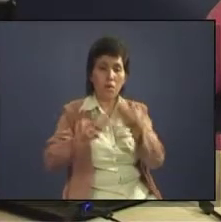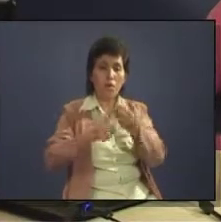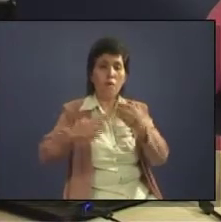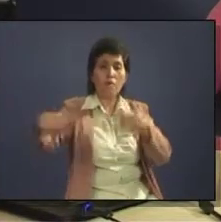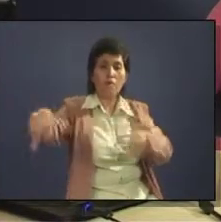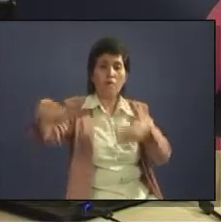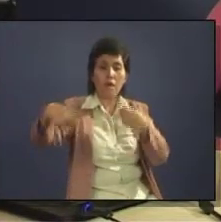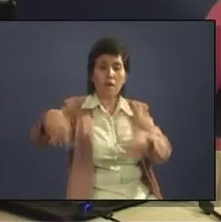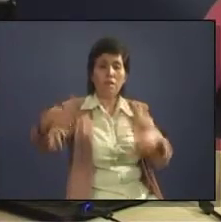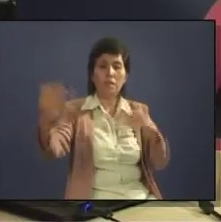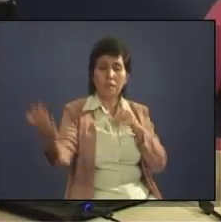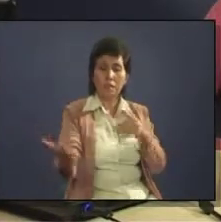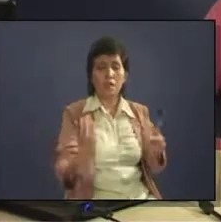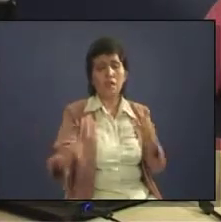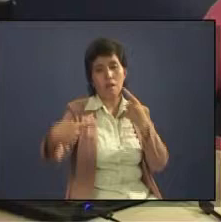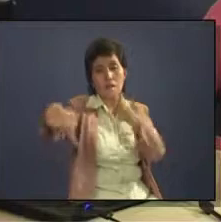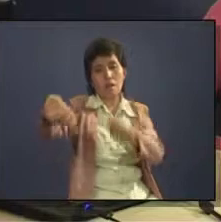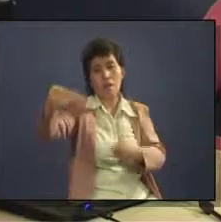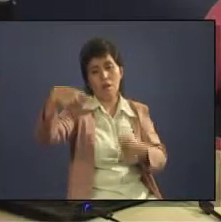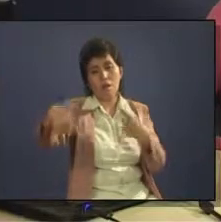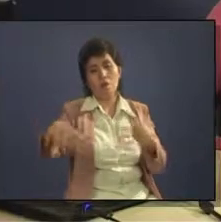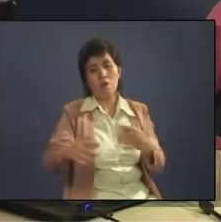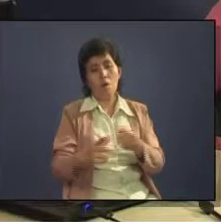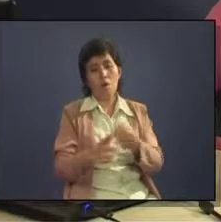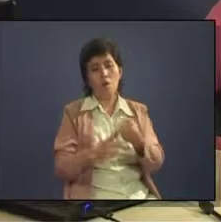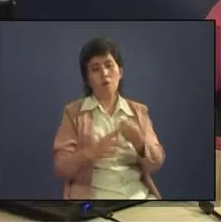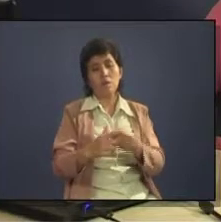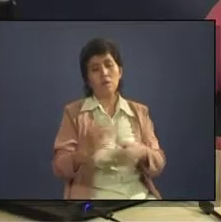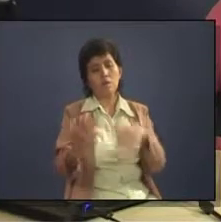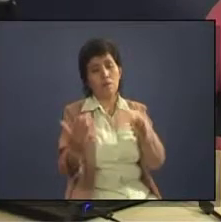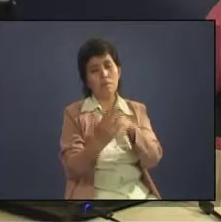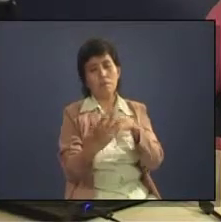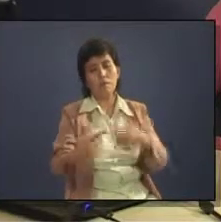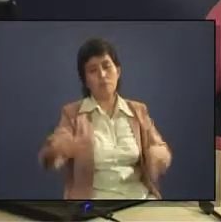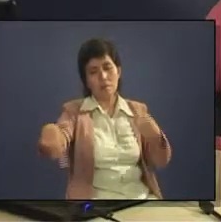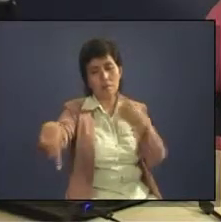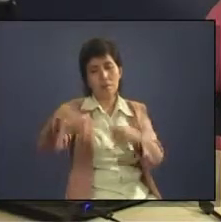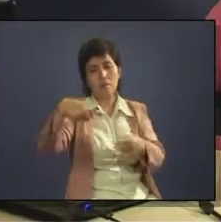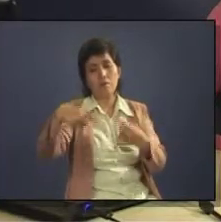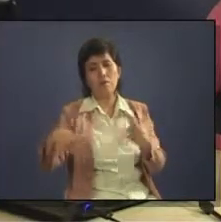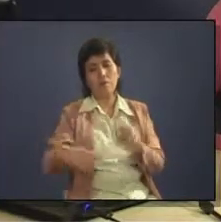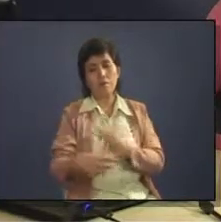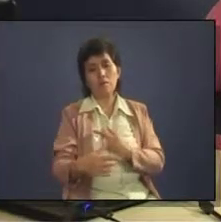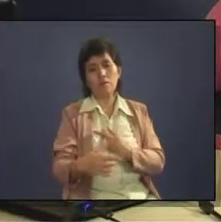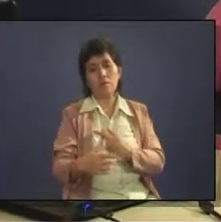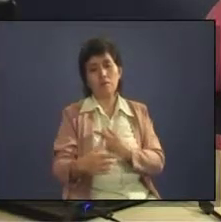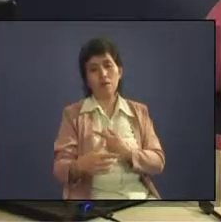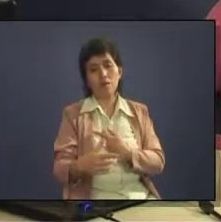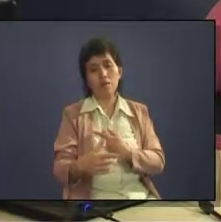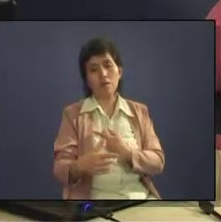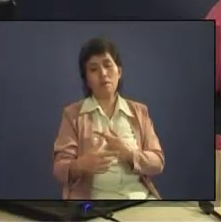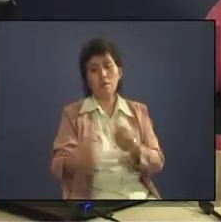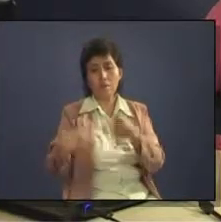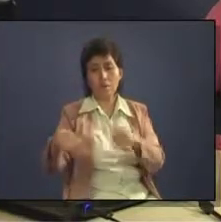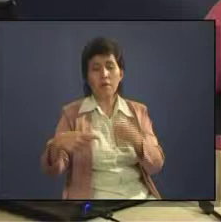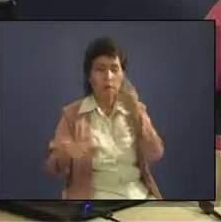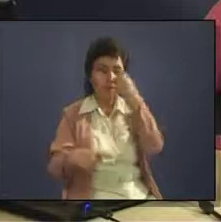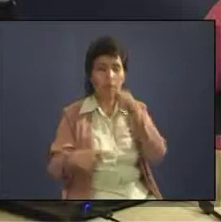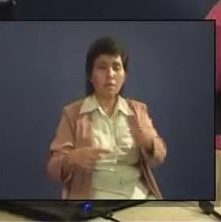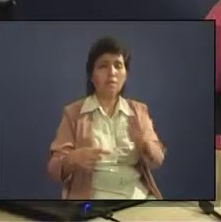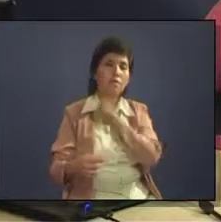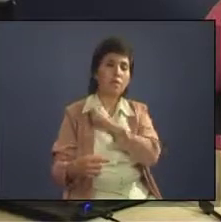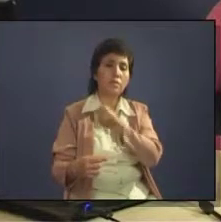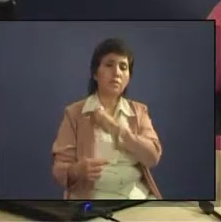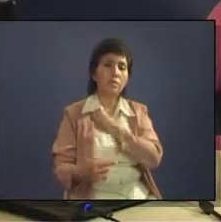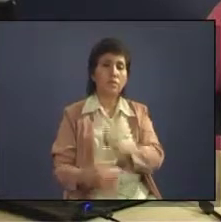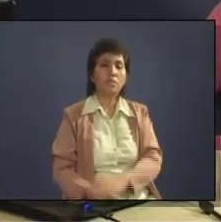to go against it, or do we flight? We fly away from it. Not really fly, means to leave that situation. Okay.